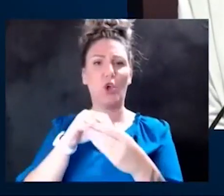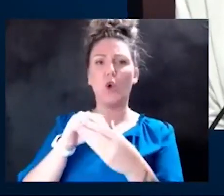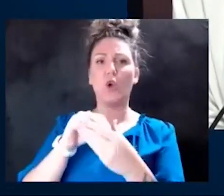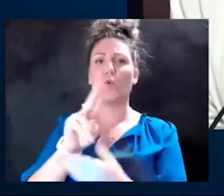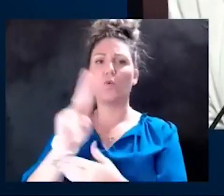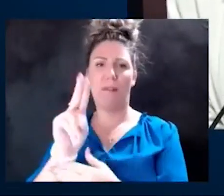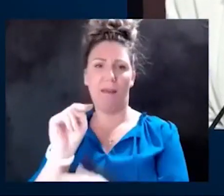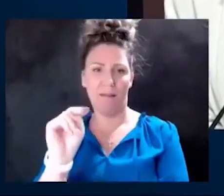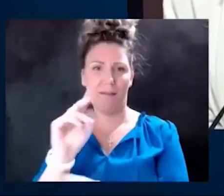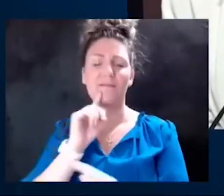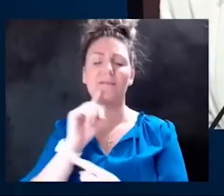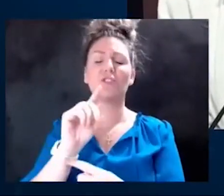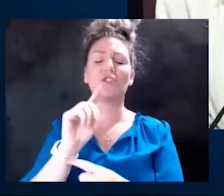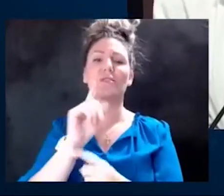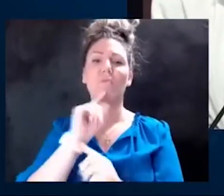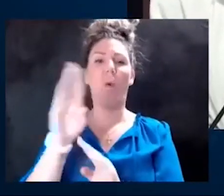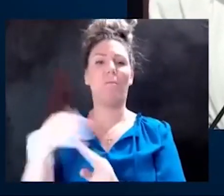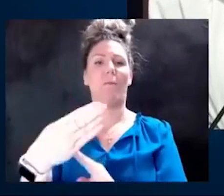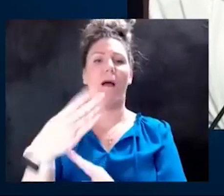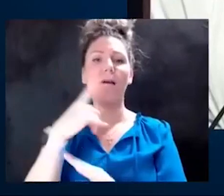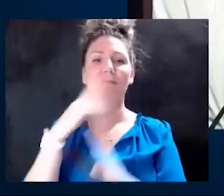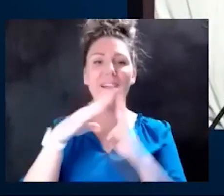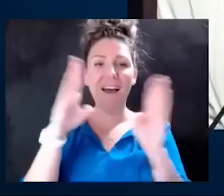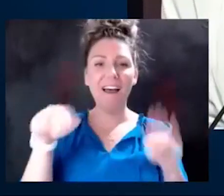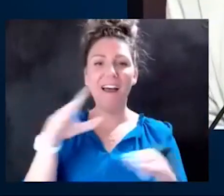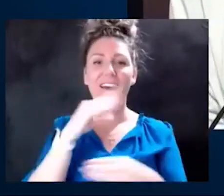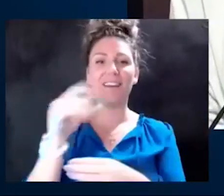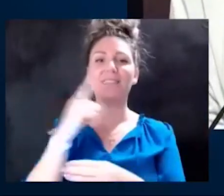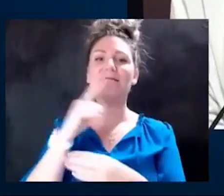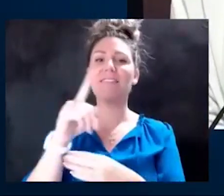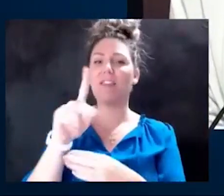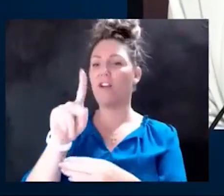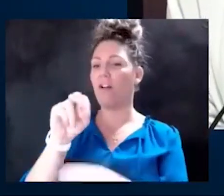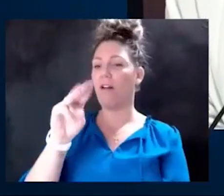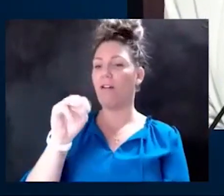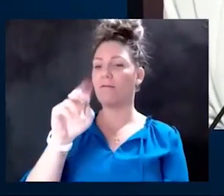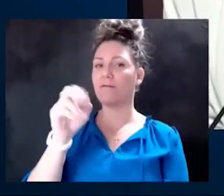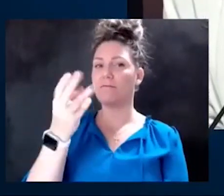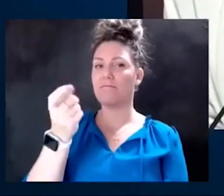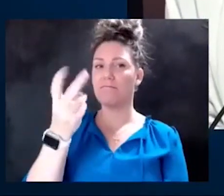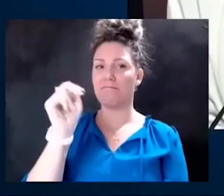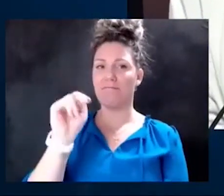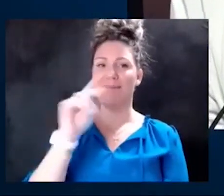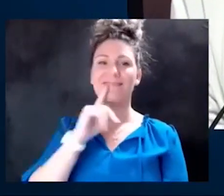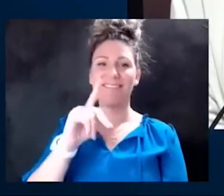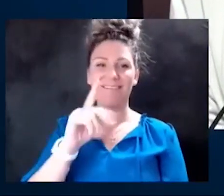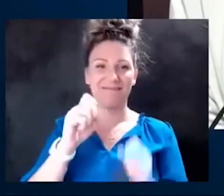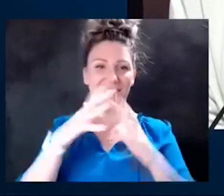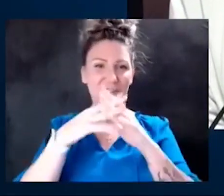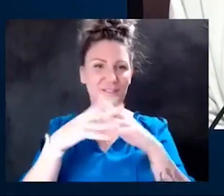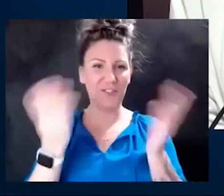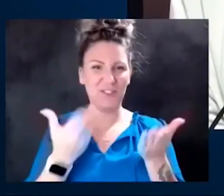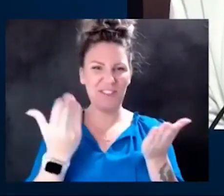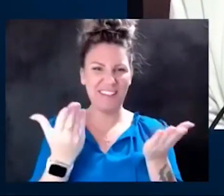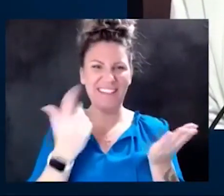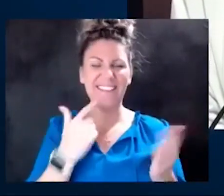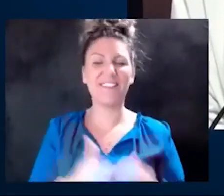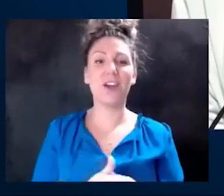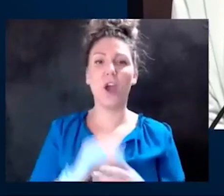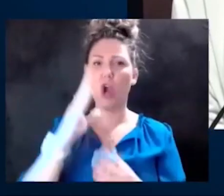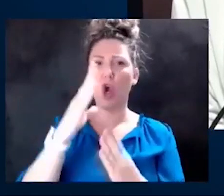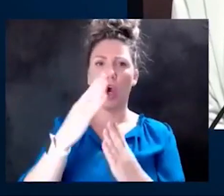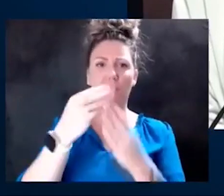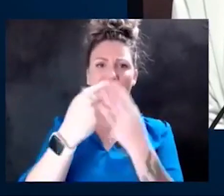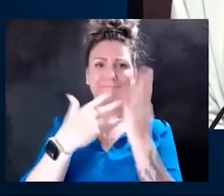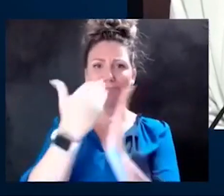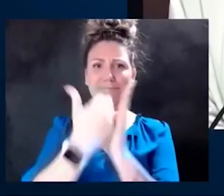House, CDC, City of New York, as well as the Kauffman Foundation right here in our own backyard. Her list of clients is long and impressive,